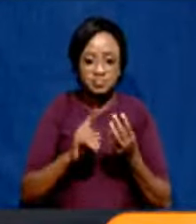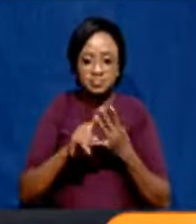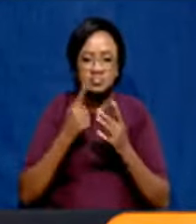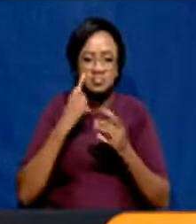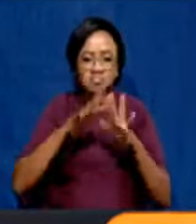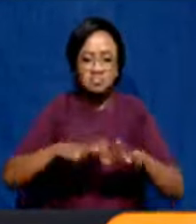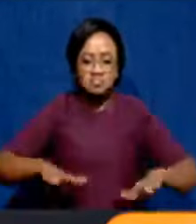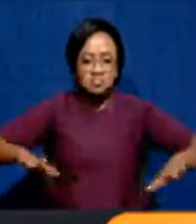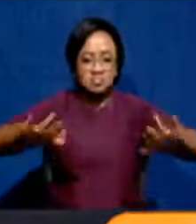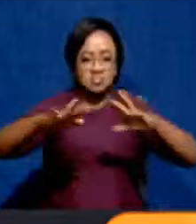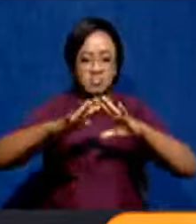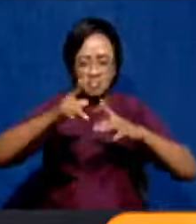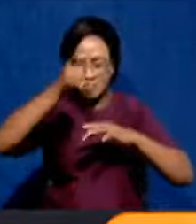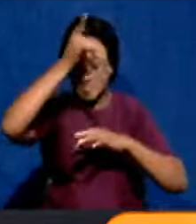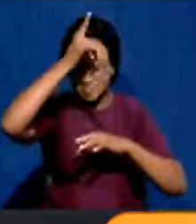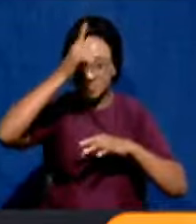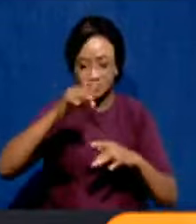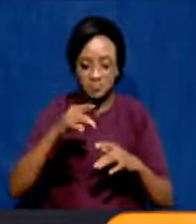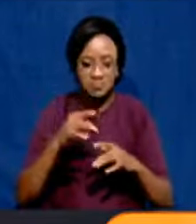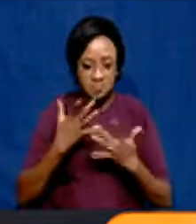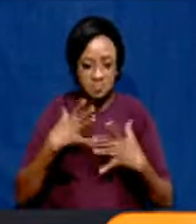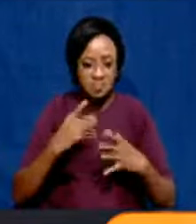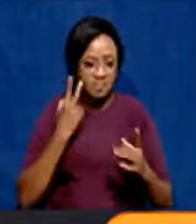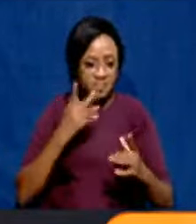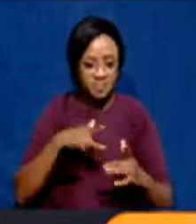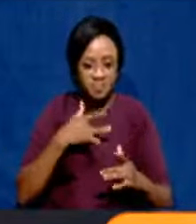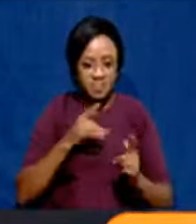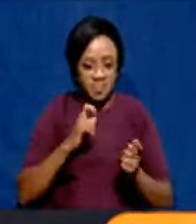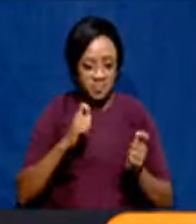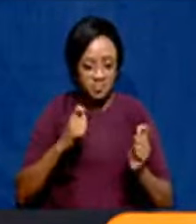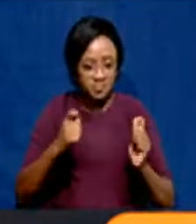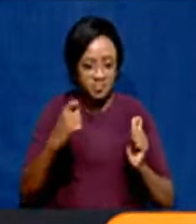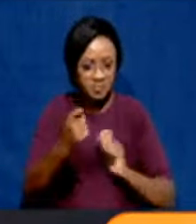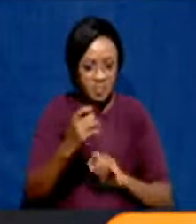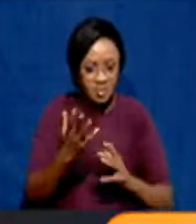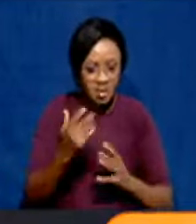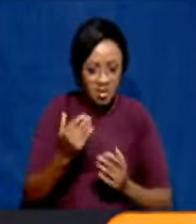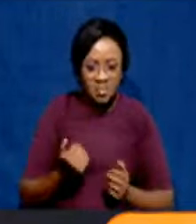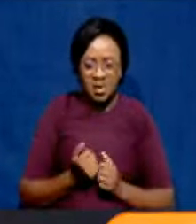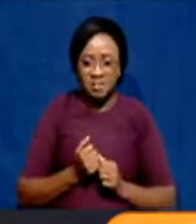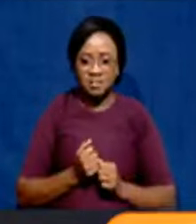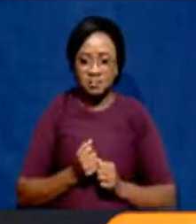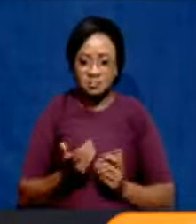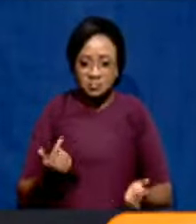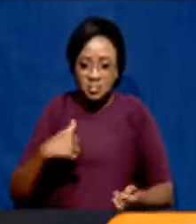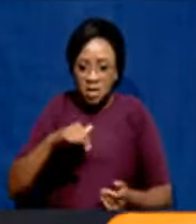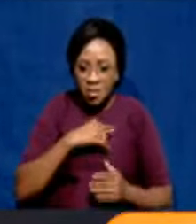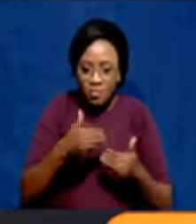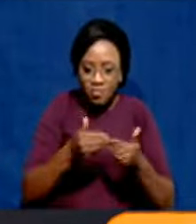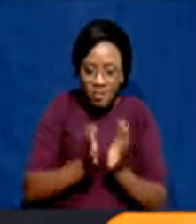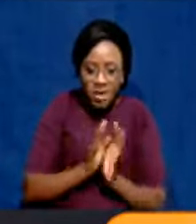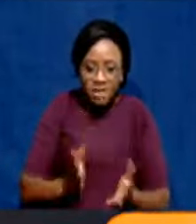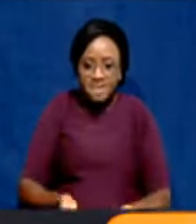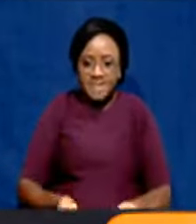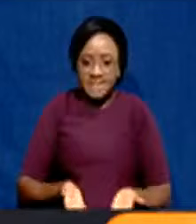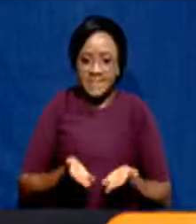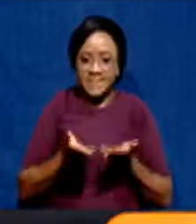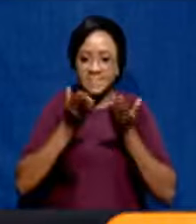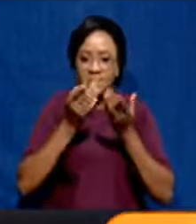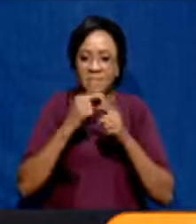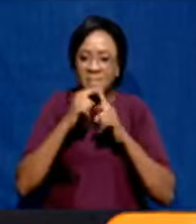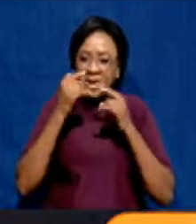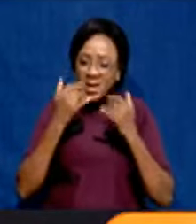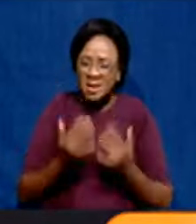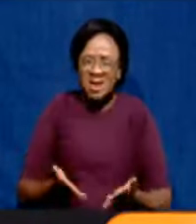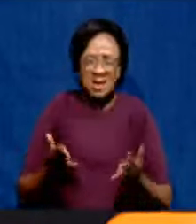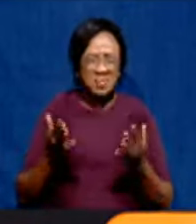village. Change was starting to happen. Light was coming to this home. And it was very devastating to